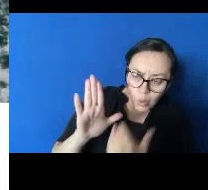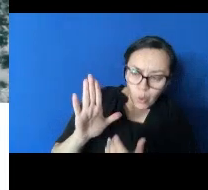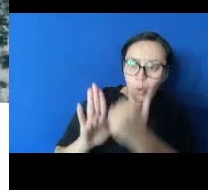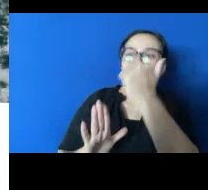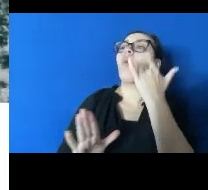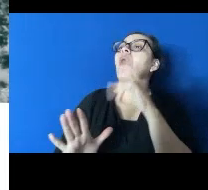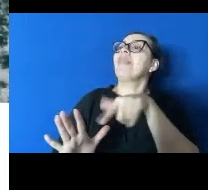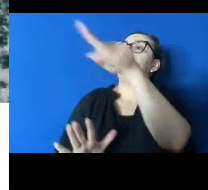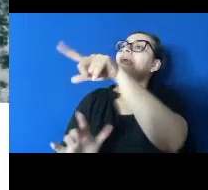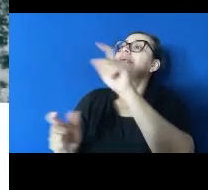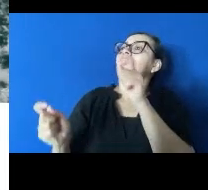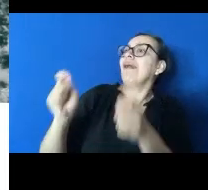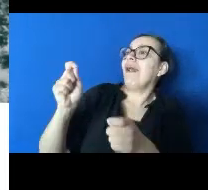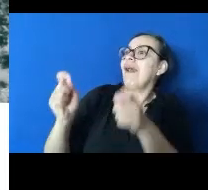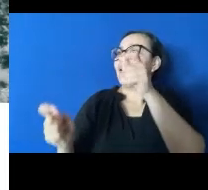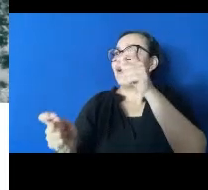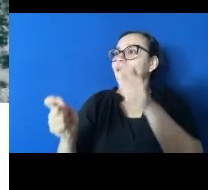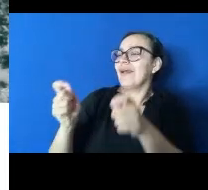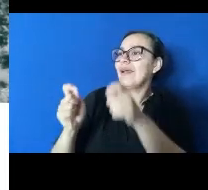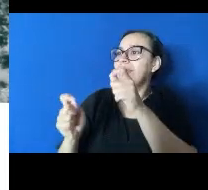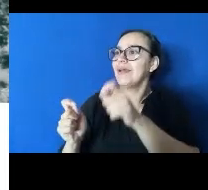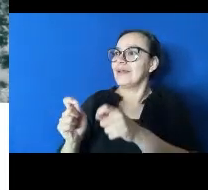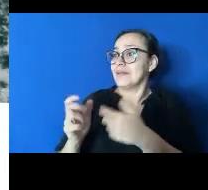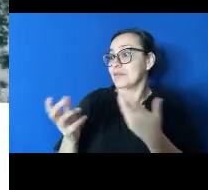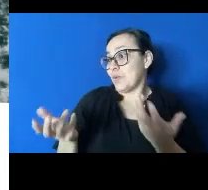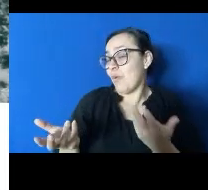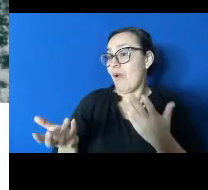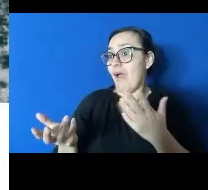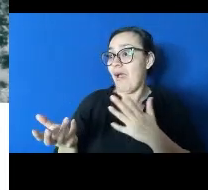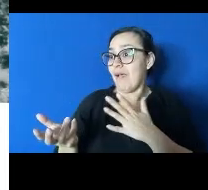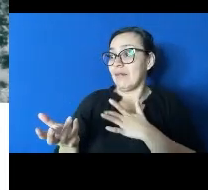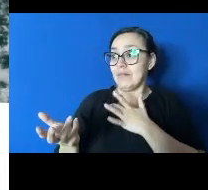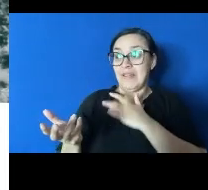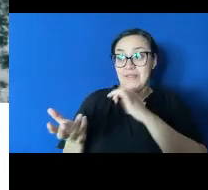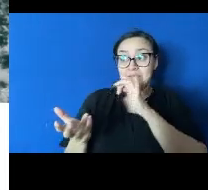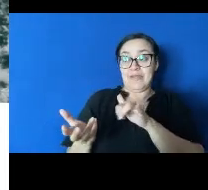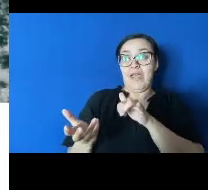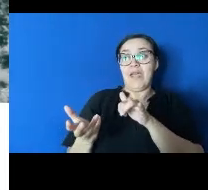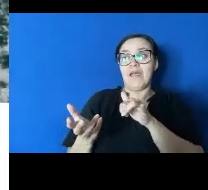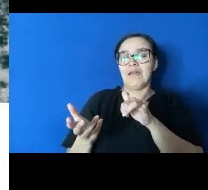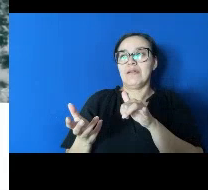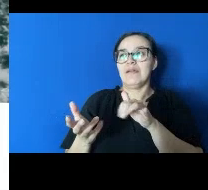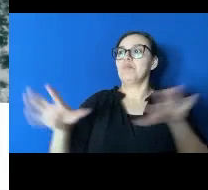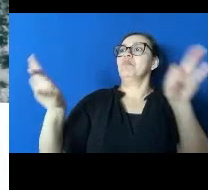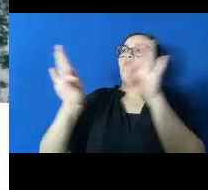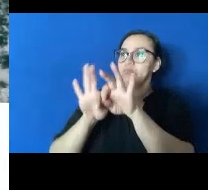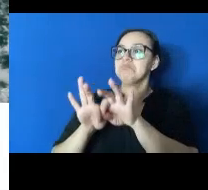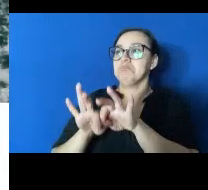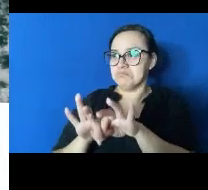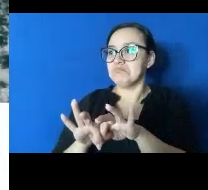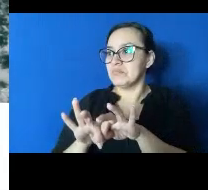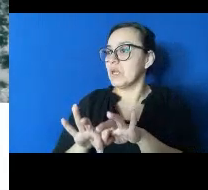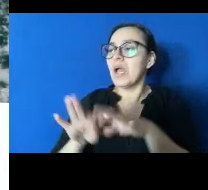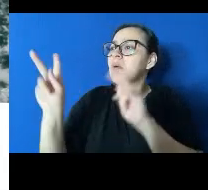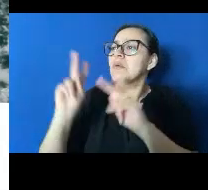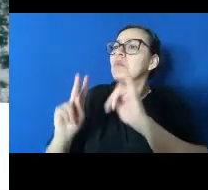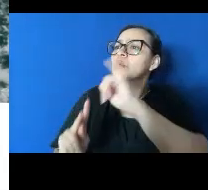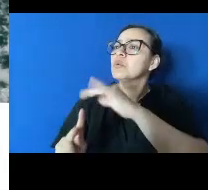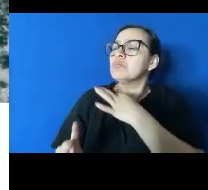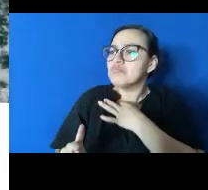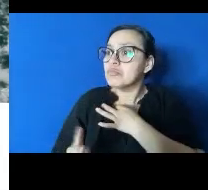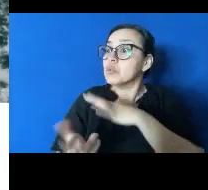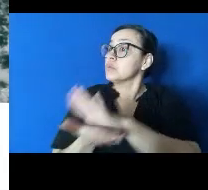and the information about hydrology is the data which is required